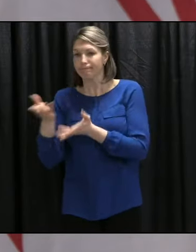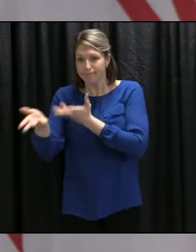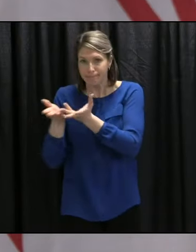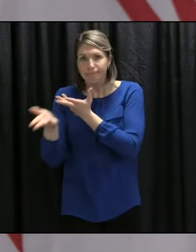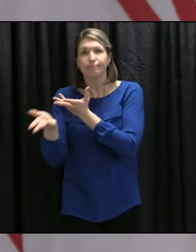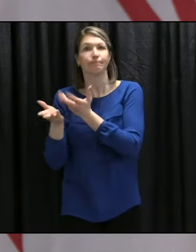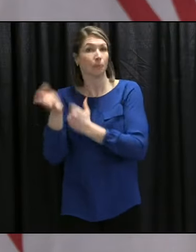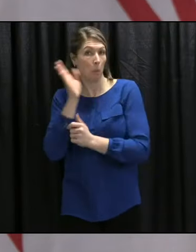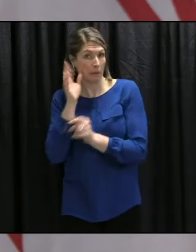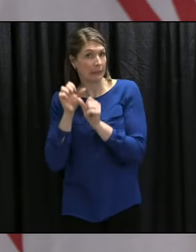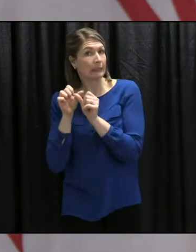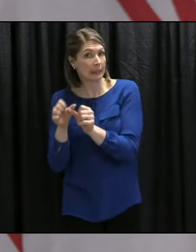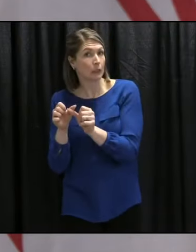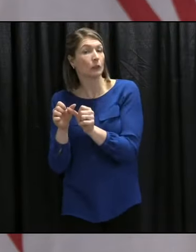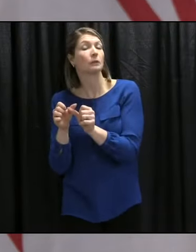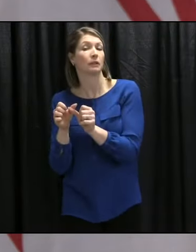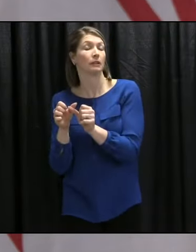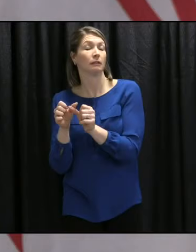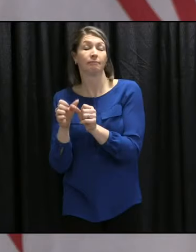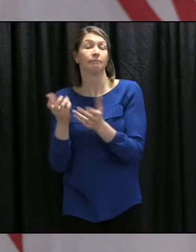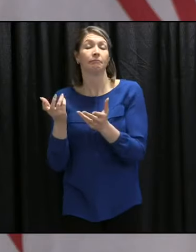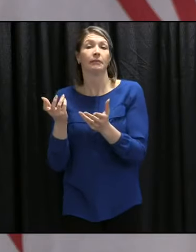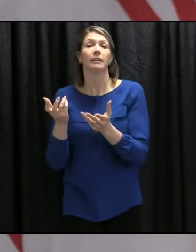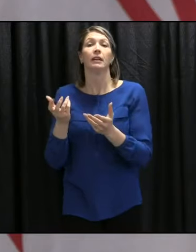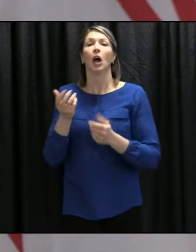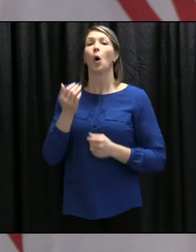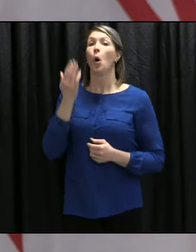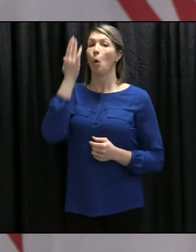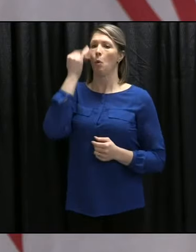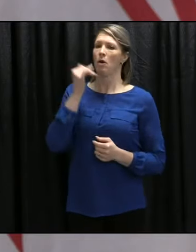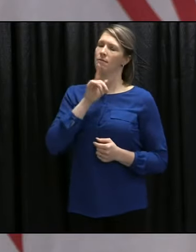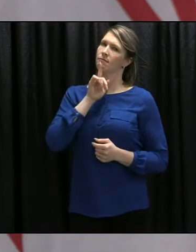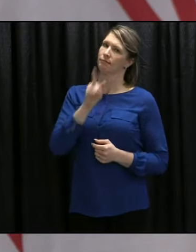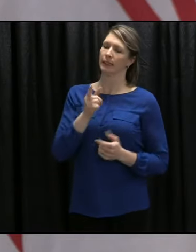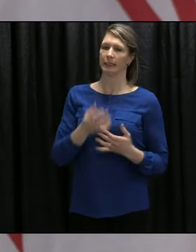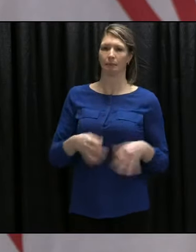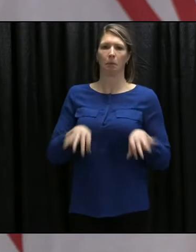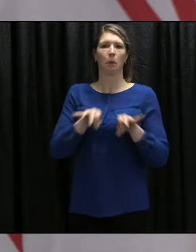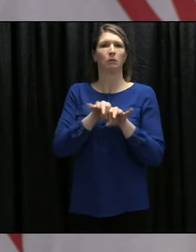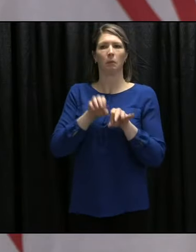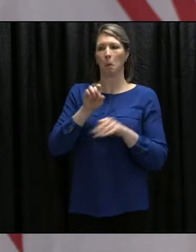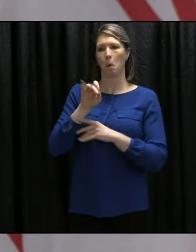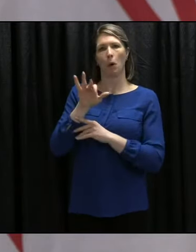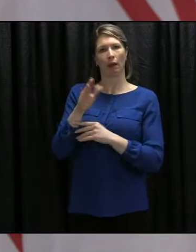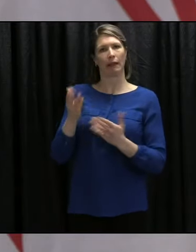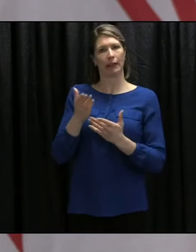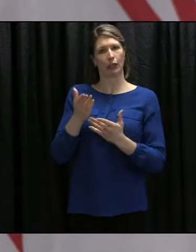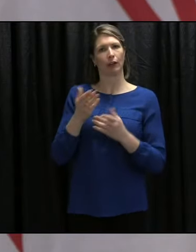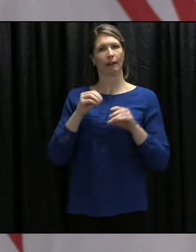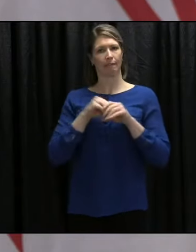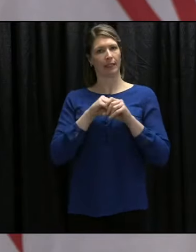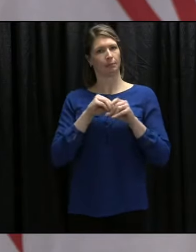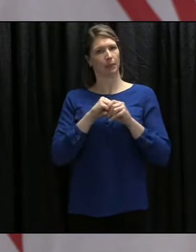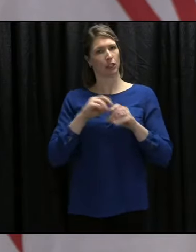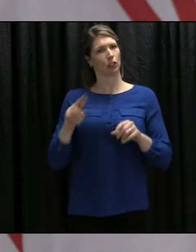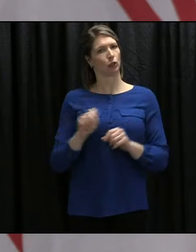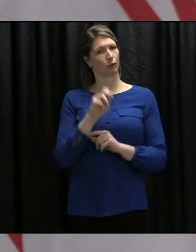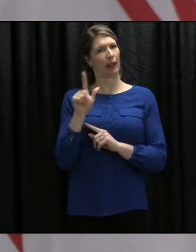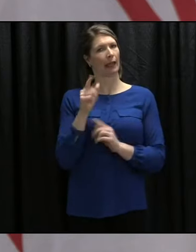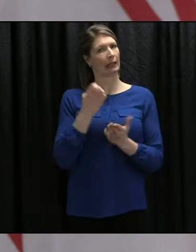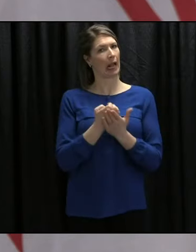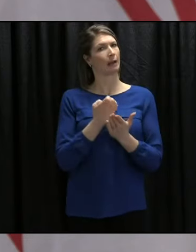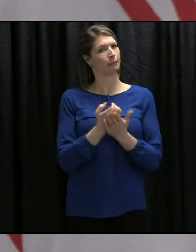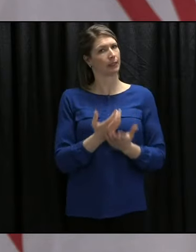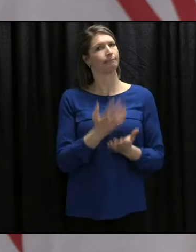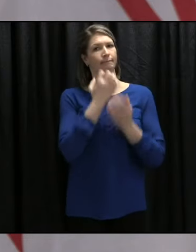with those investors within Newfoundland and Labrador, because it is a critical part of the economy here in our